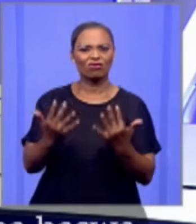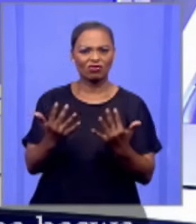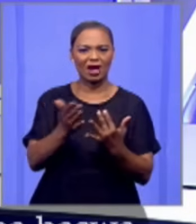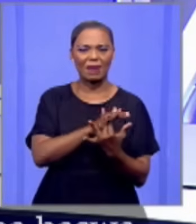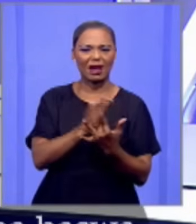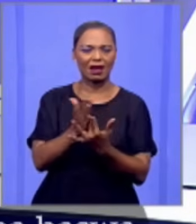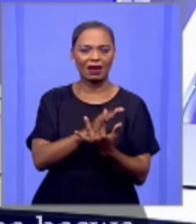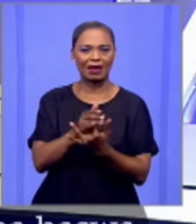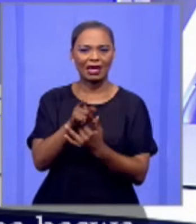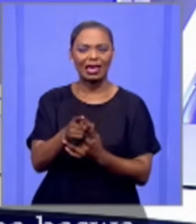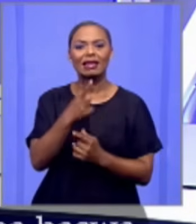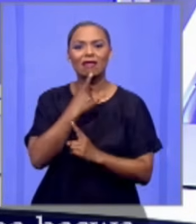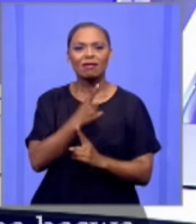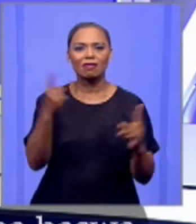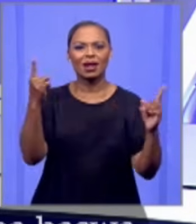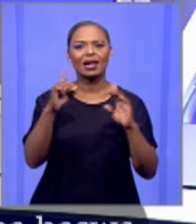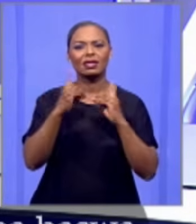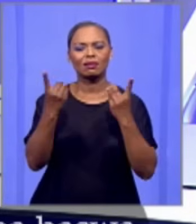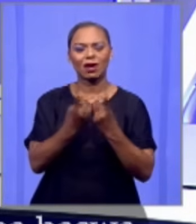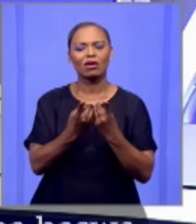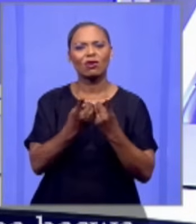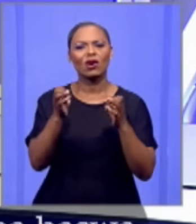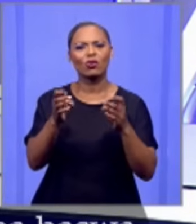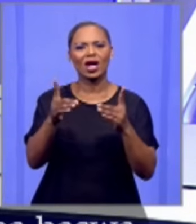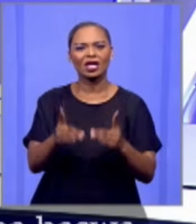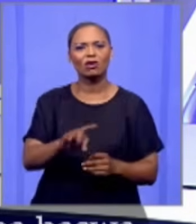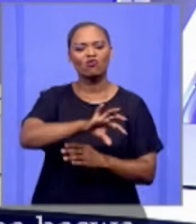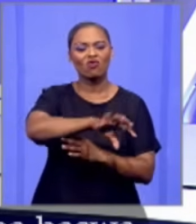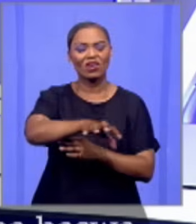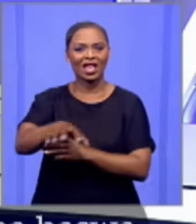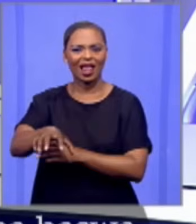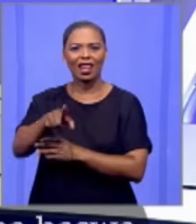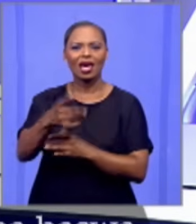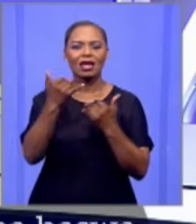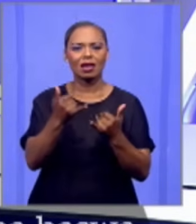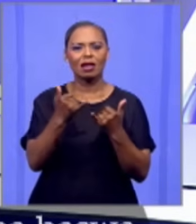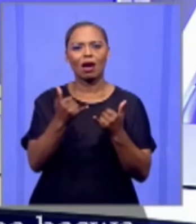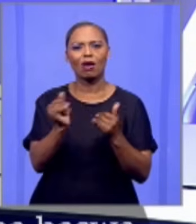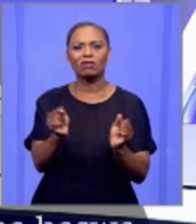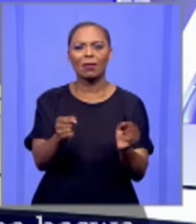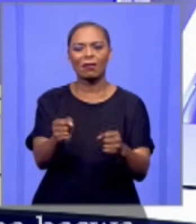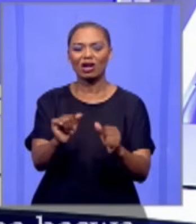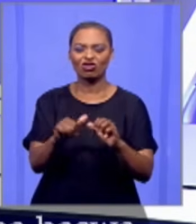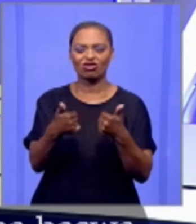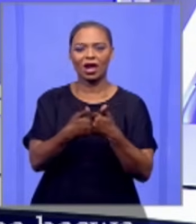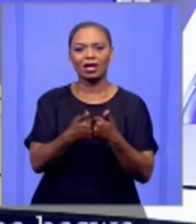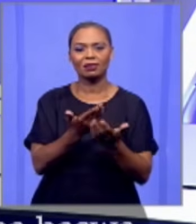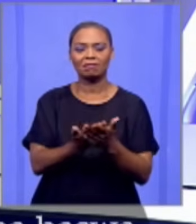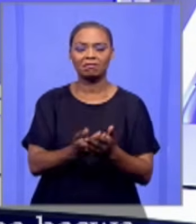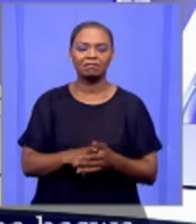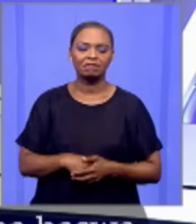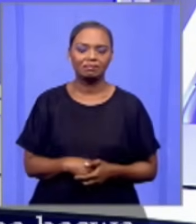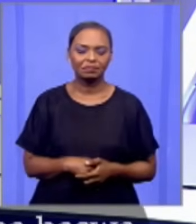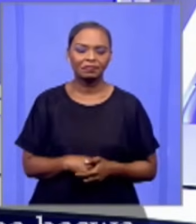gore dikgoro tša thuto tša diprofense di tla itemogela mapheko a go thola barutiši ba tlaleletšo.